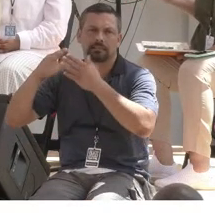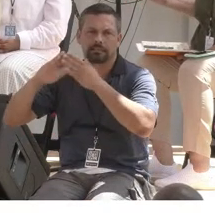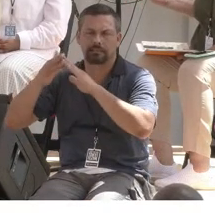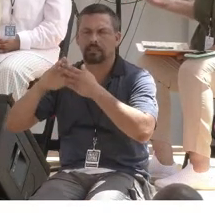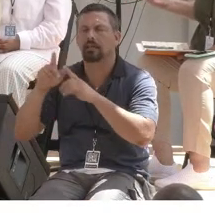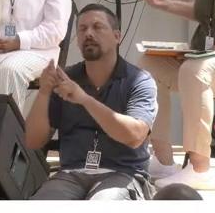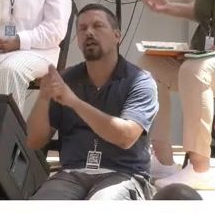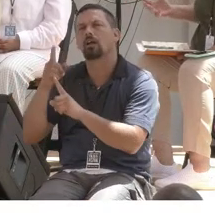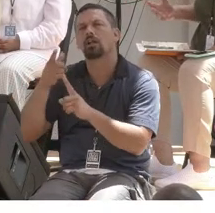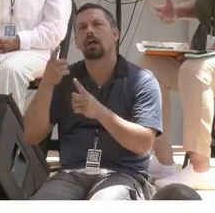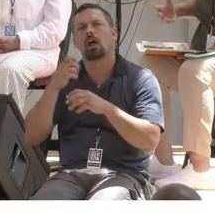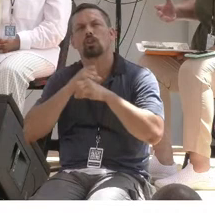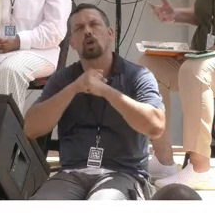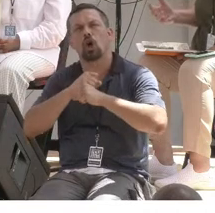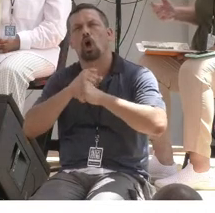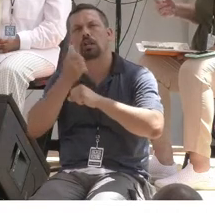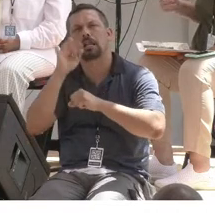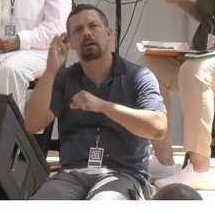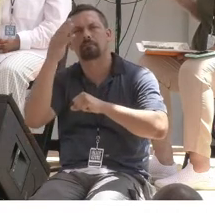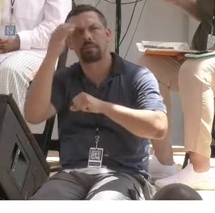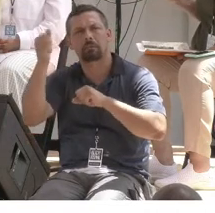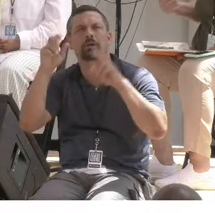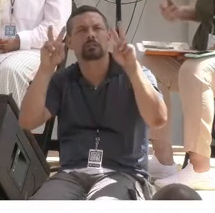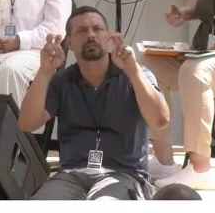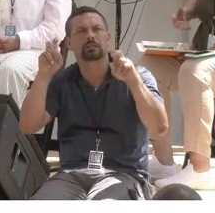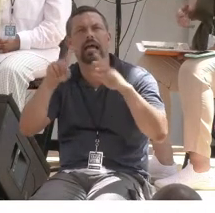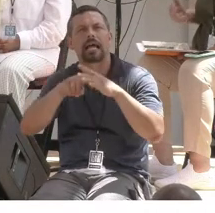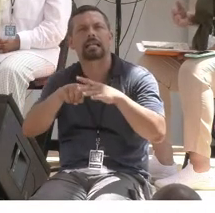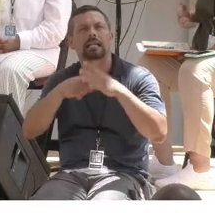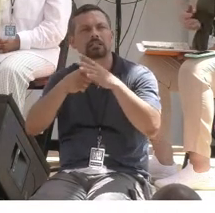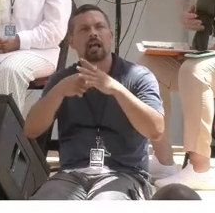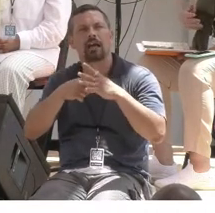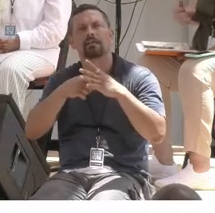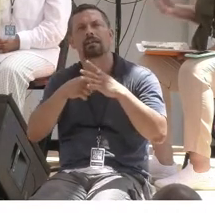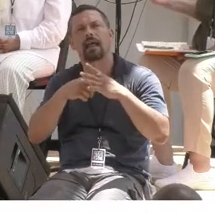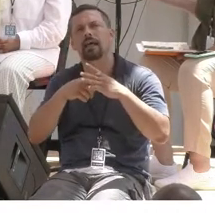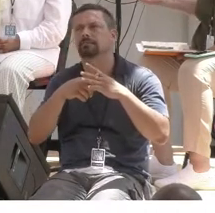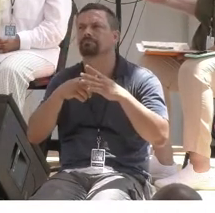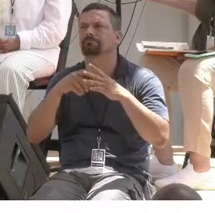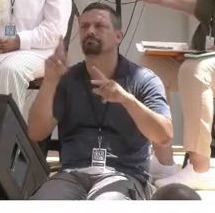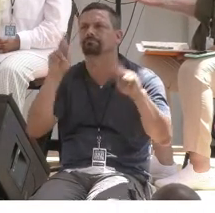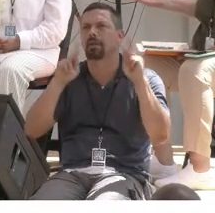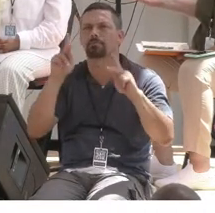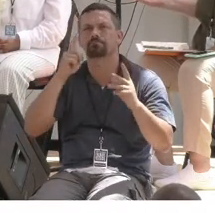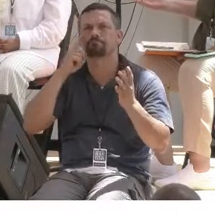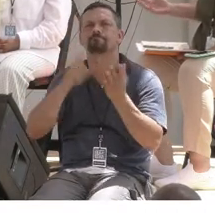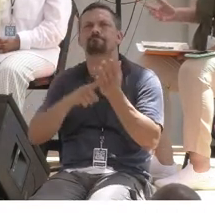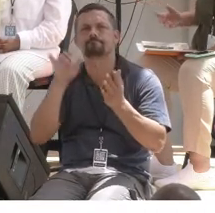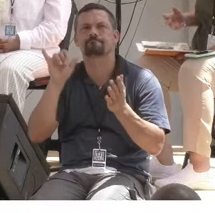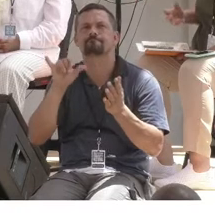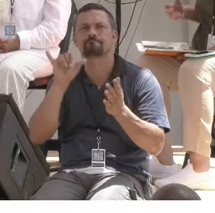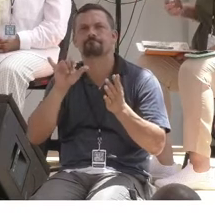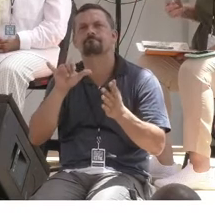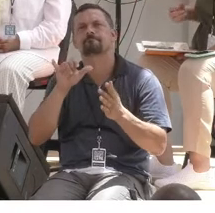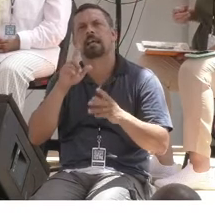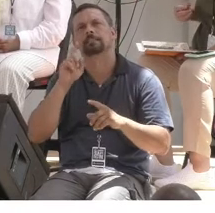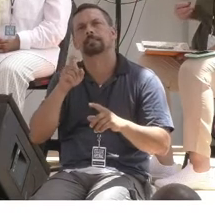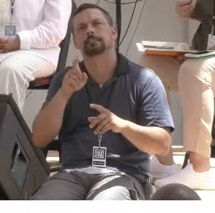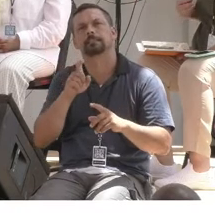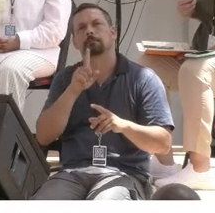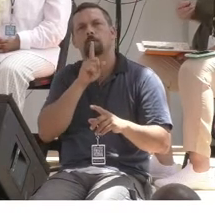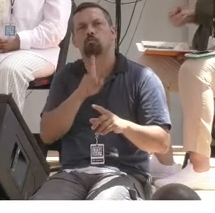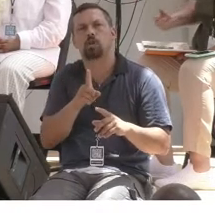guardian of memories. It's initiated a movement over the last 8 years or so to